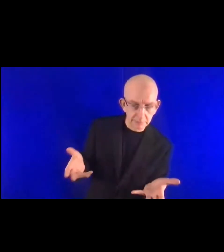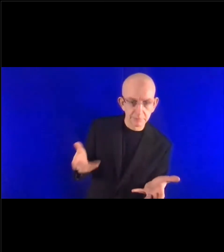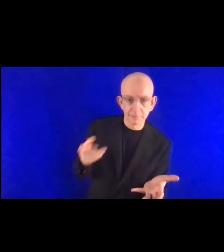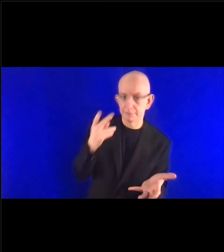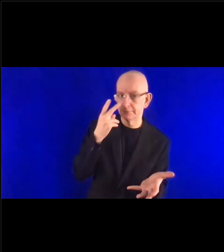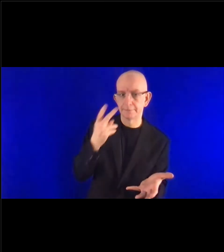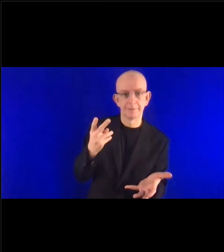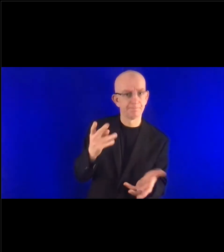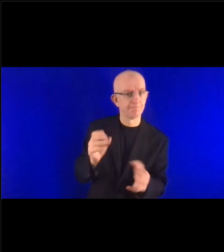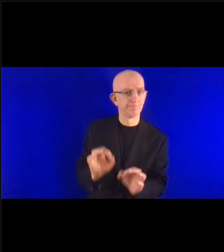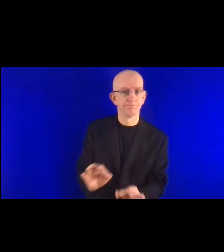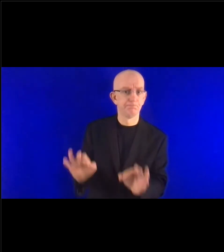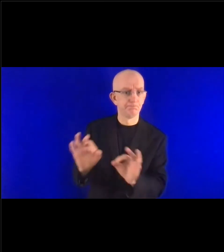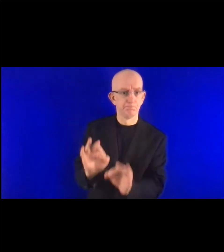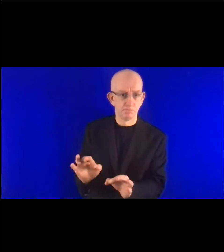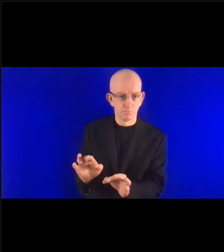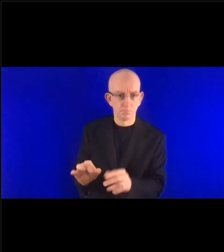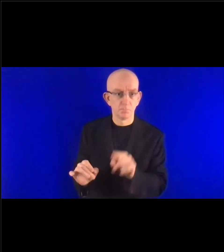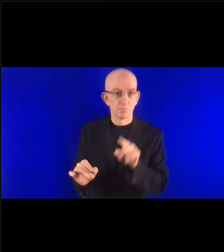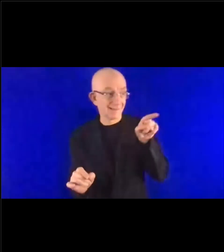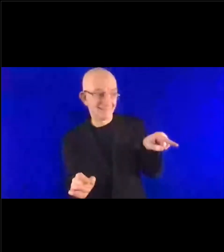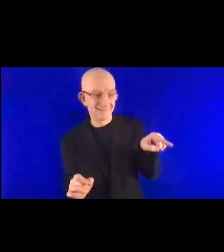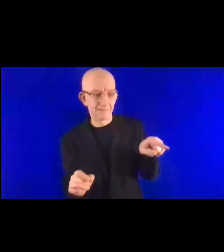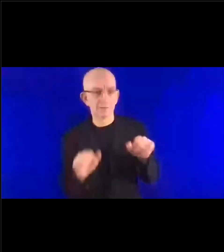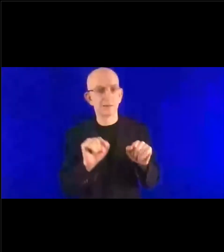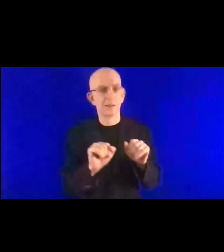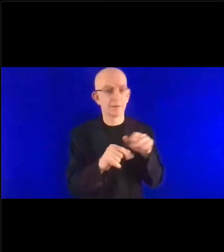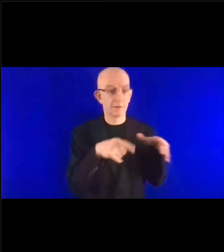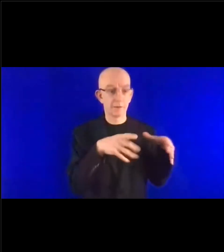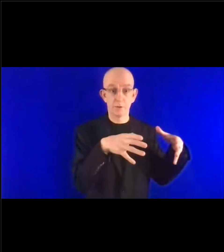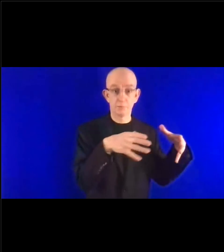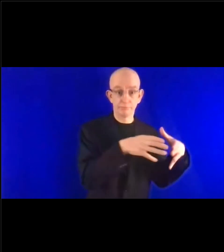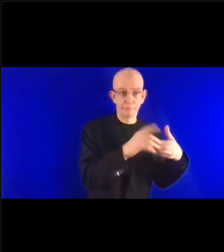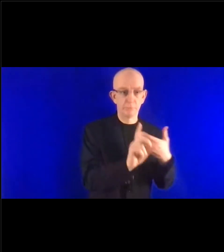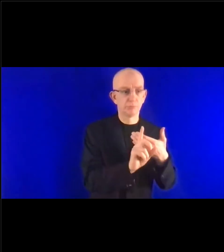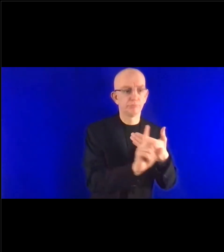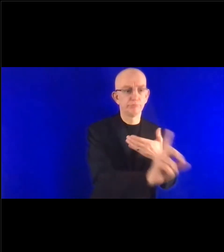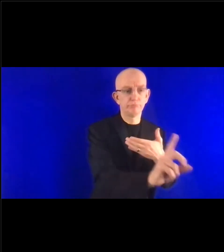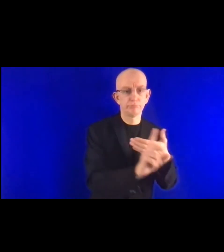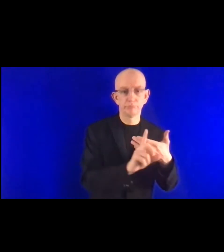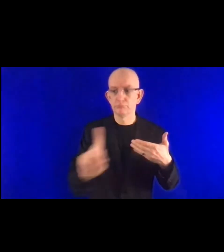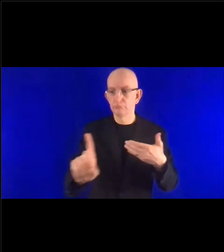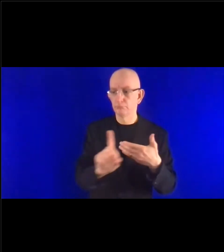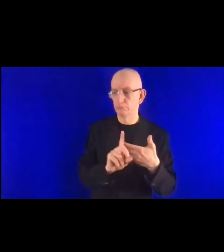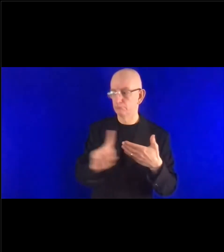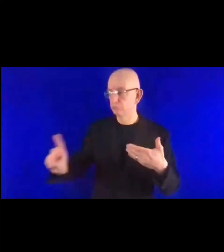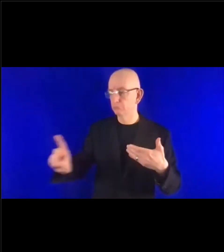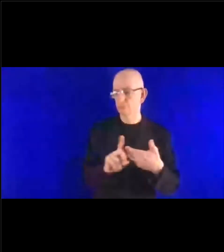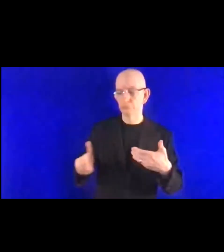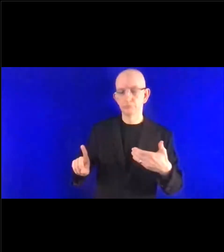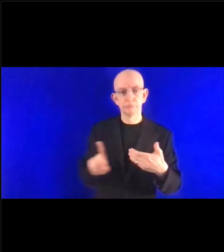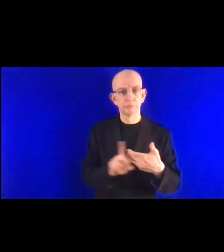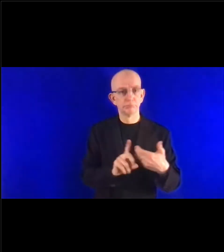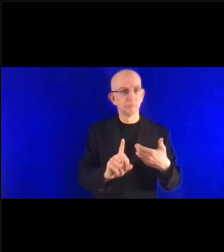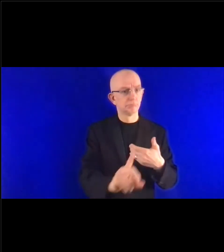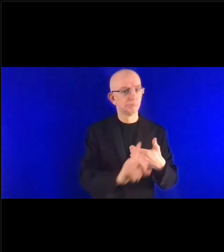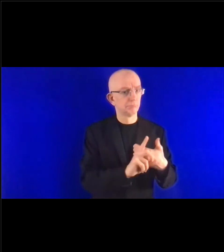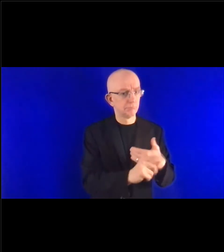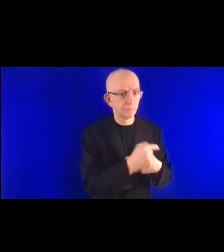will be outreach from the women with disabilities. So what I recommend, I like the